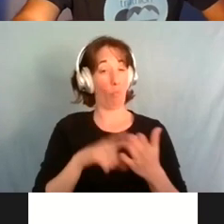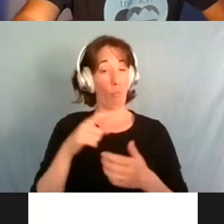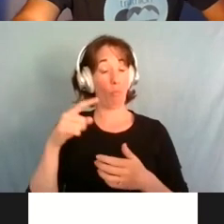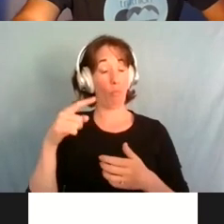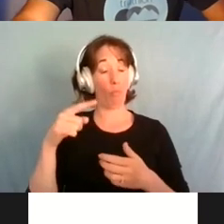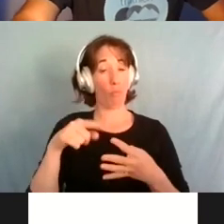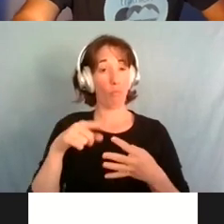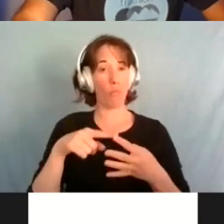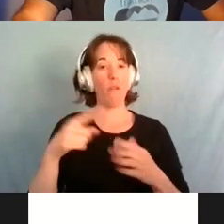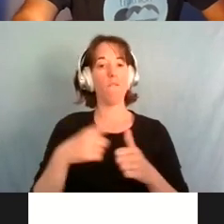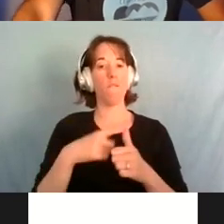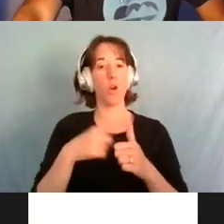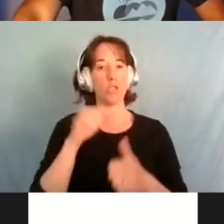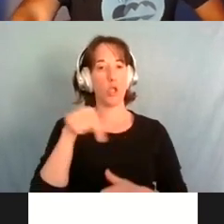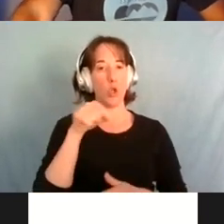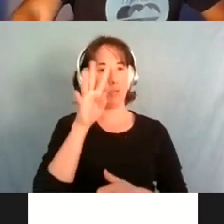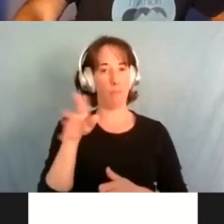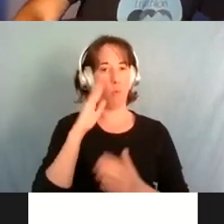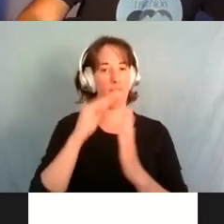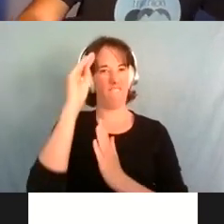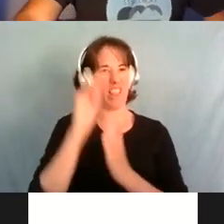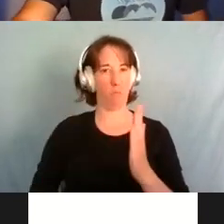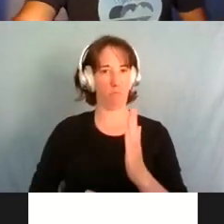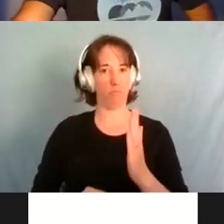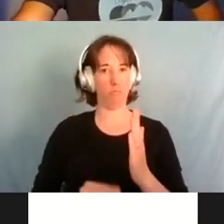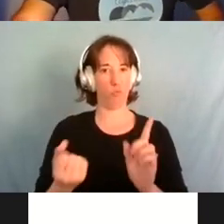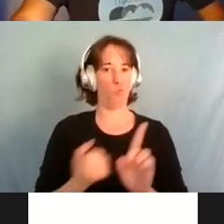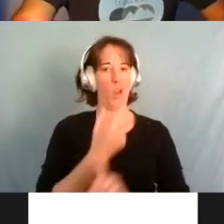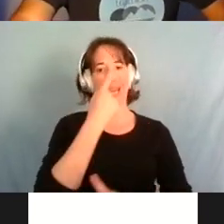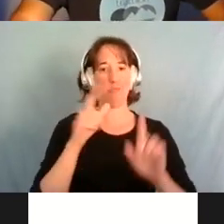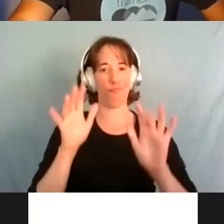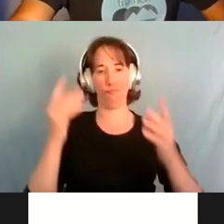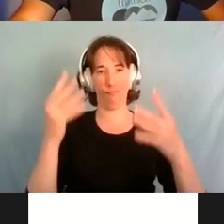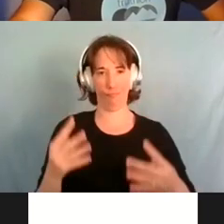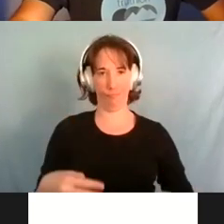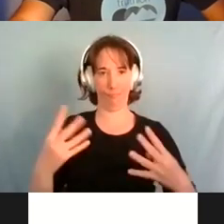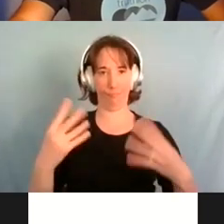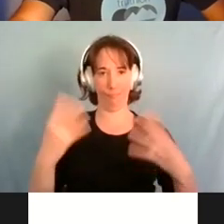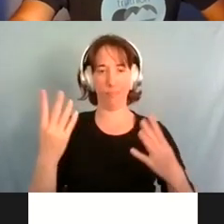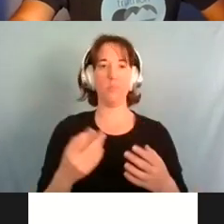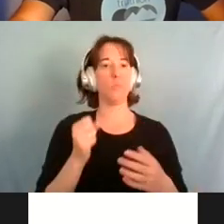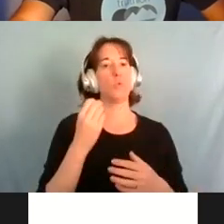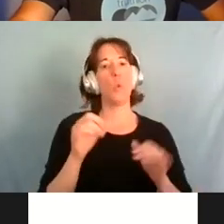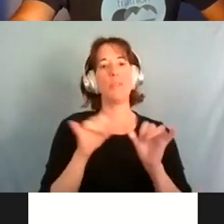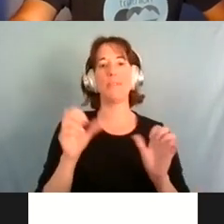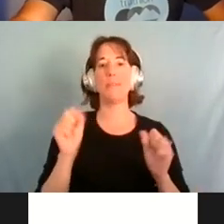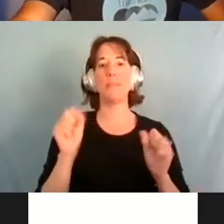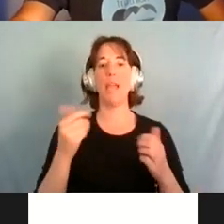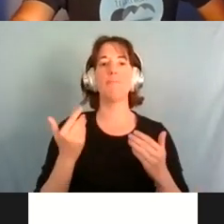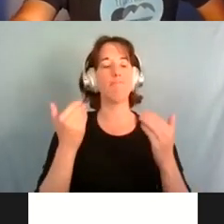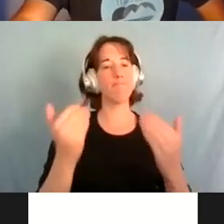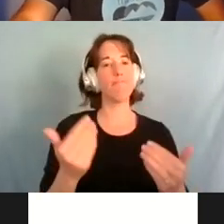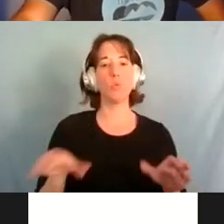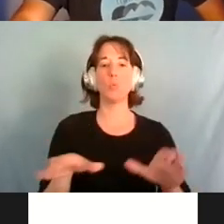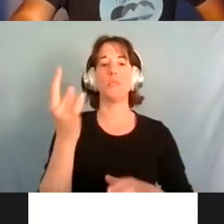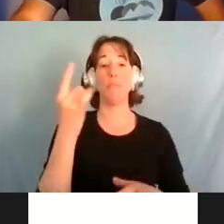table randomly, just so it can actually go on and do something. Then it will pick a